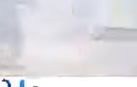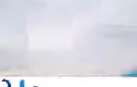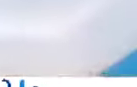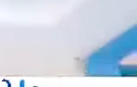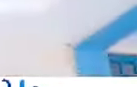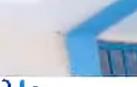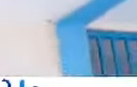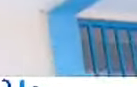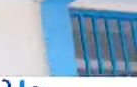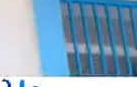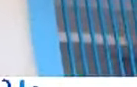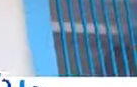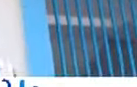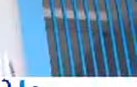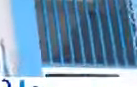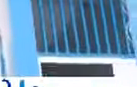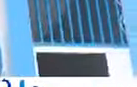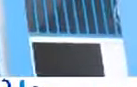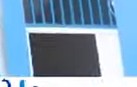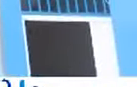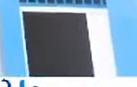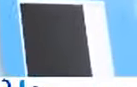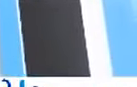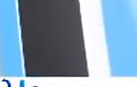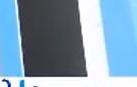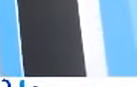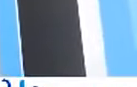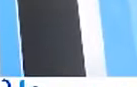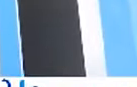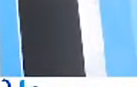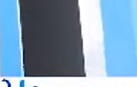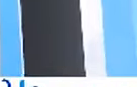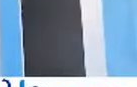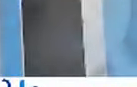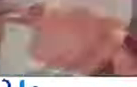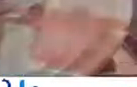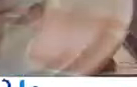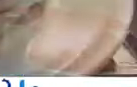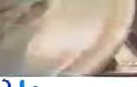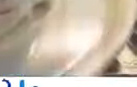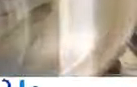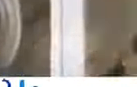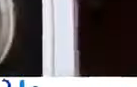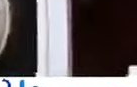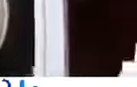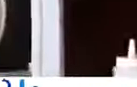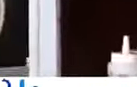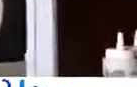Deug bëgg am ndawal gu sel ndawal gu set ndawal go xamni alal dong lay dawal dorontul ta central